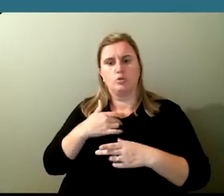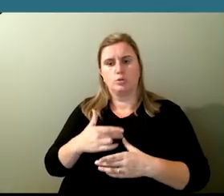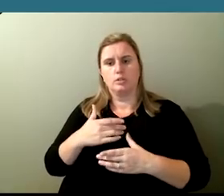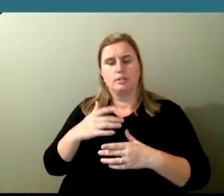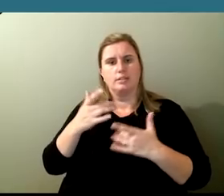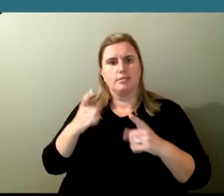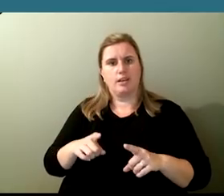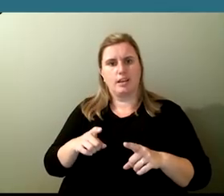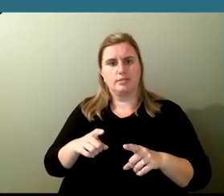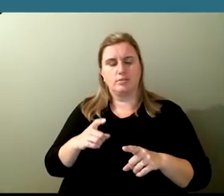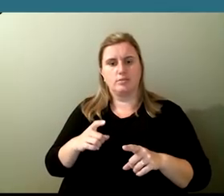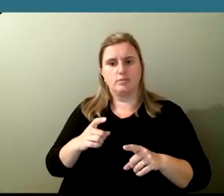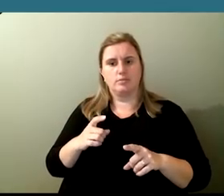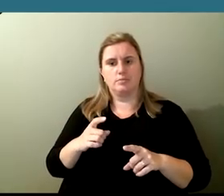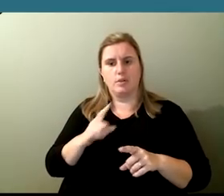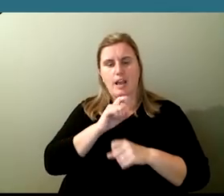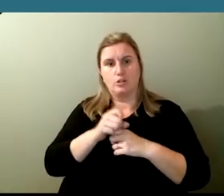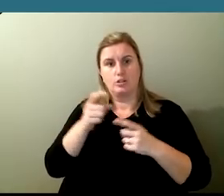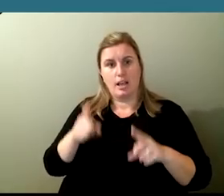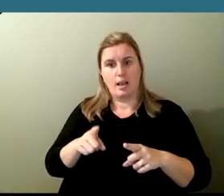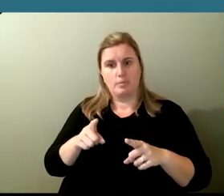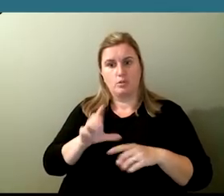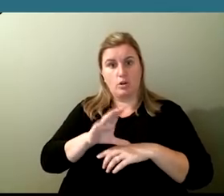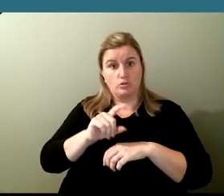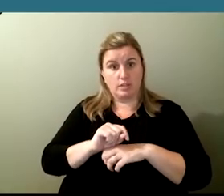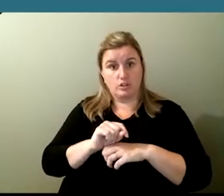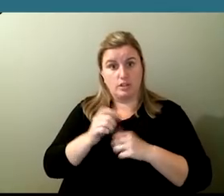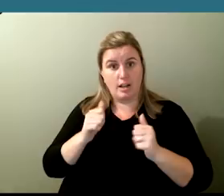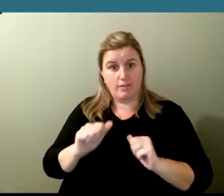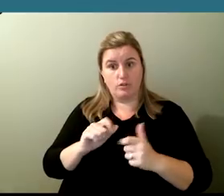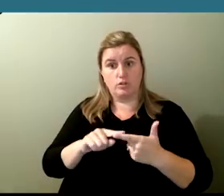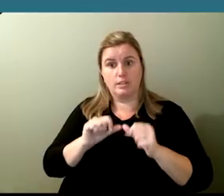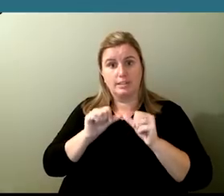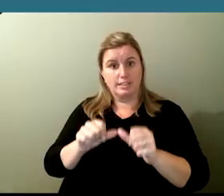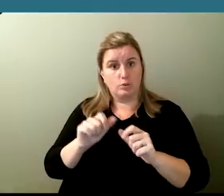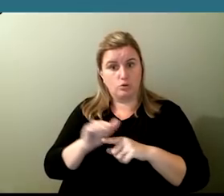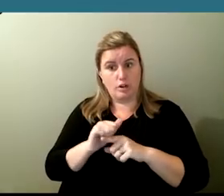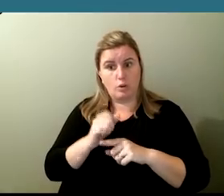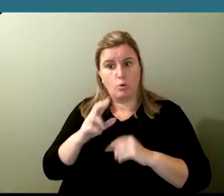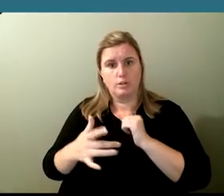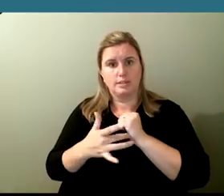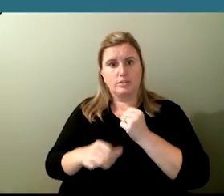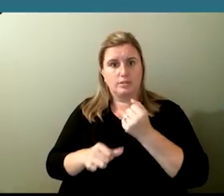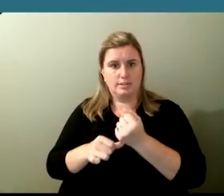this can actually happen in consultation efforts, continued training, or technical